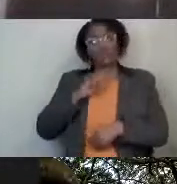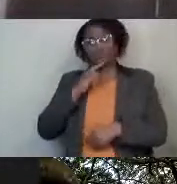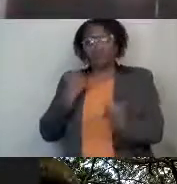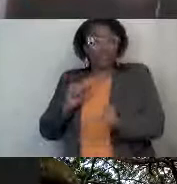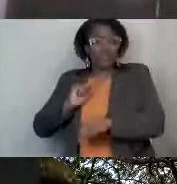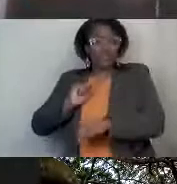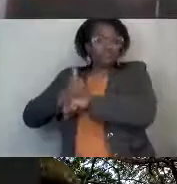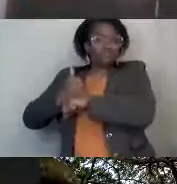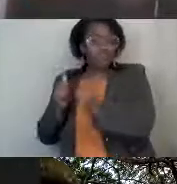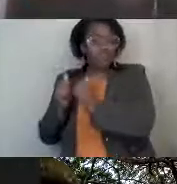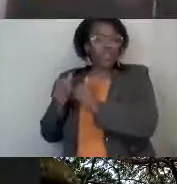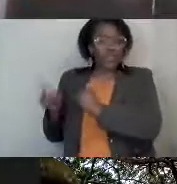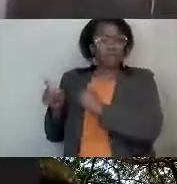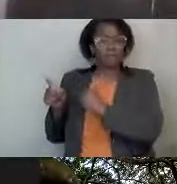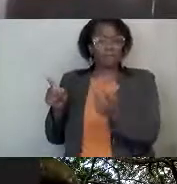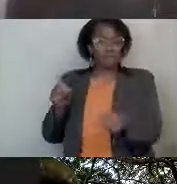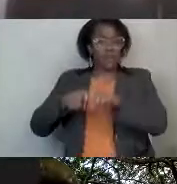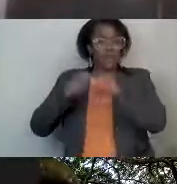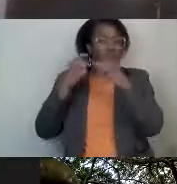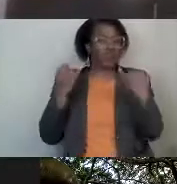for this panel, and I'll pause here.